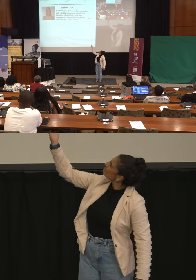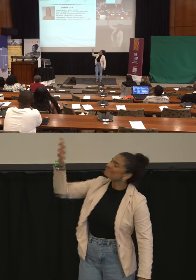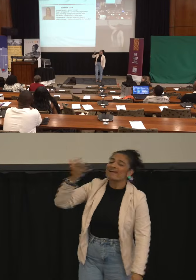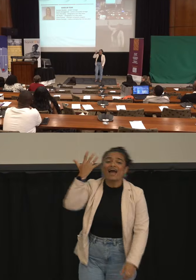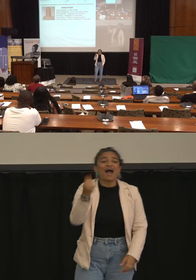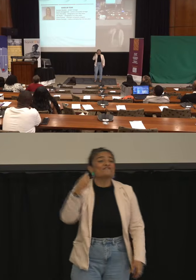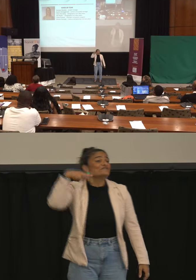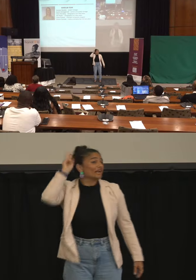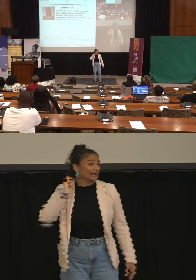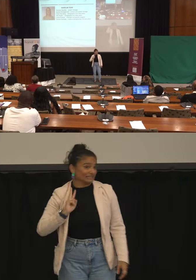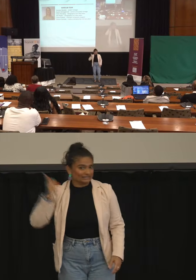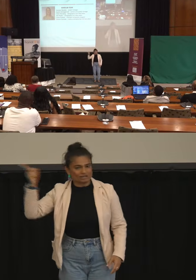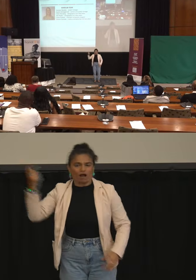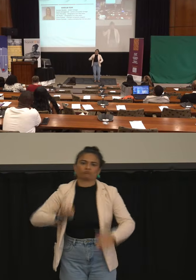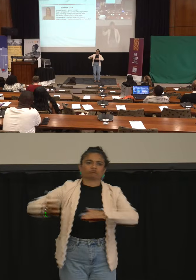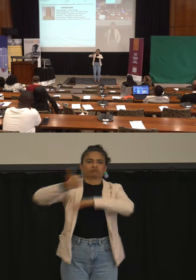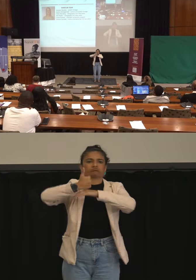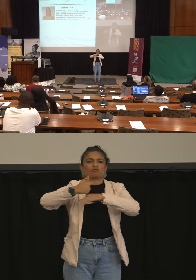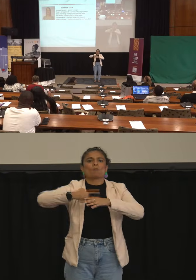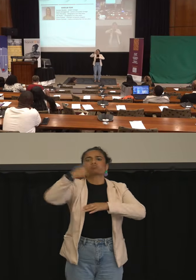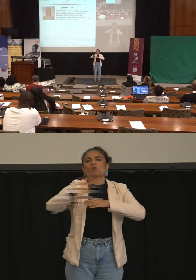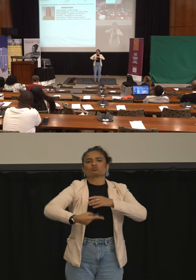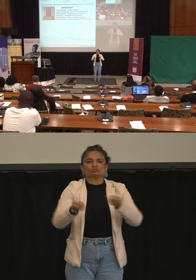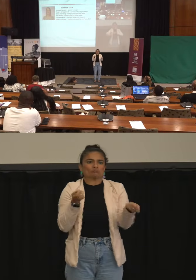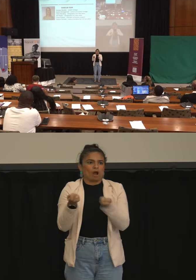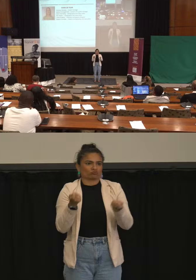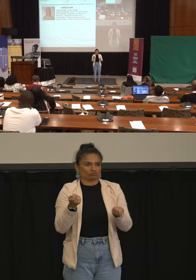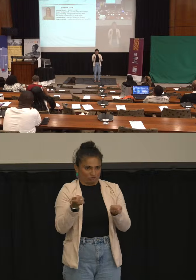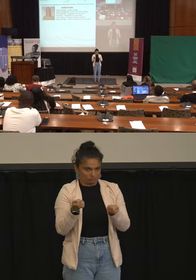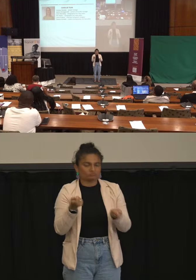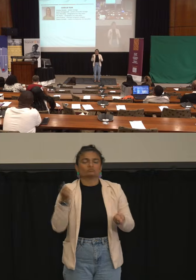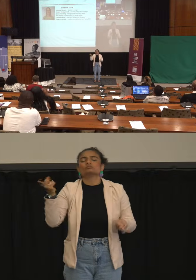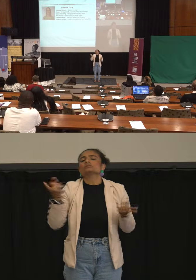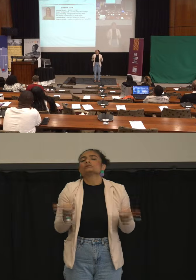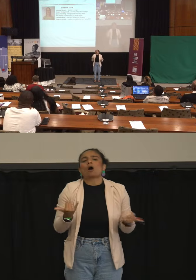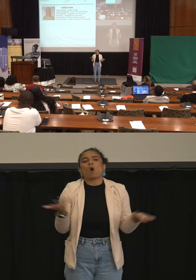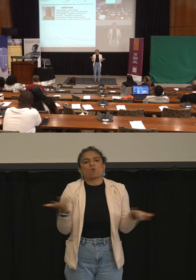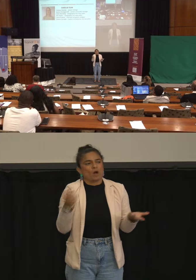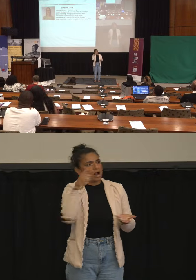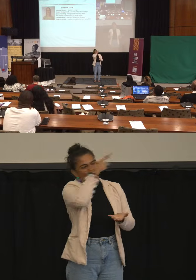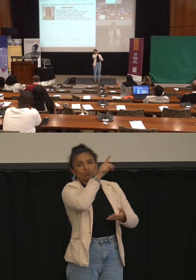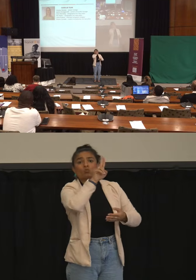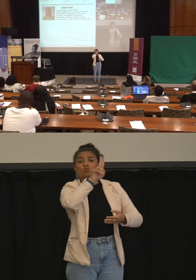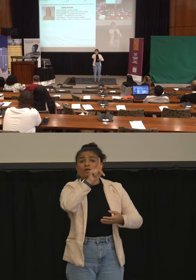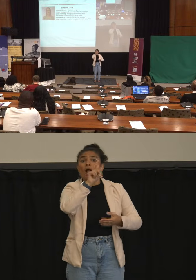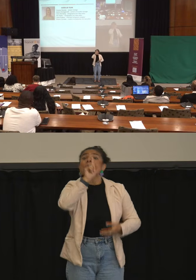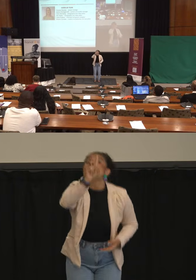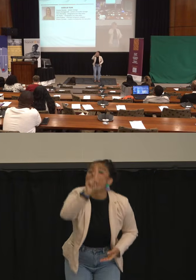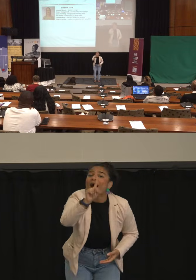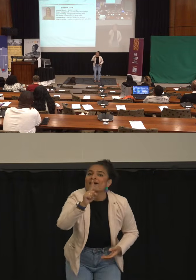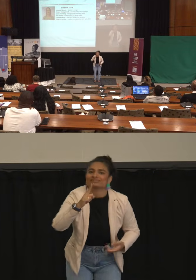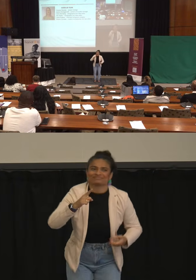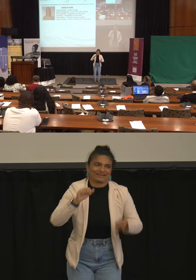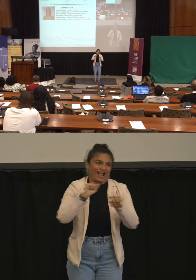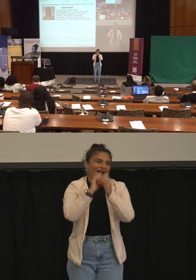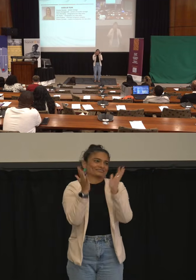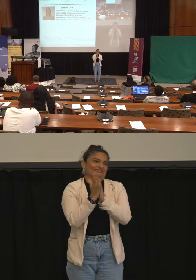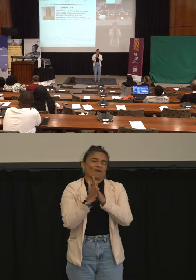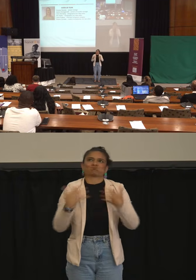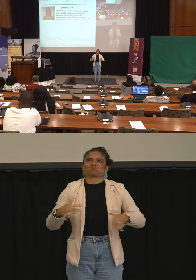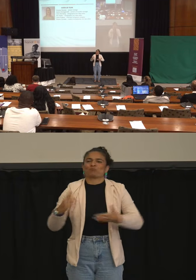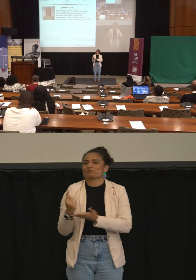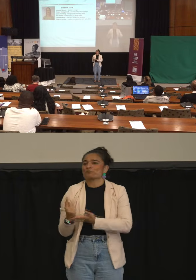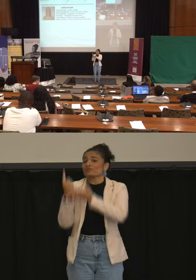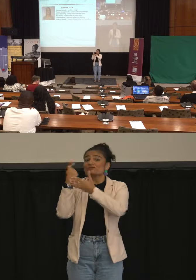HandLab. We have Vanessa. She is our lead as project manager, and she's currently based in the